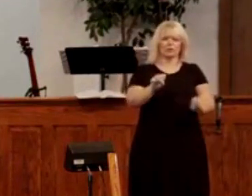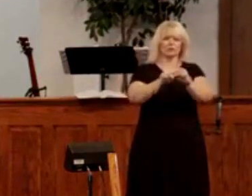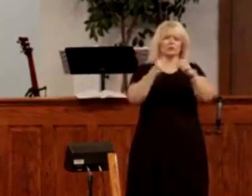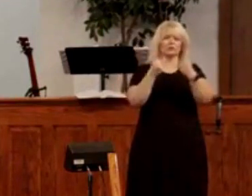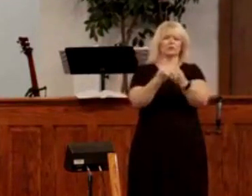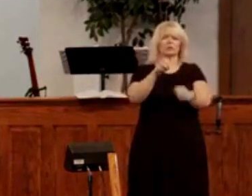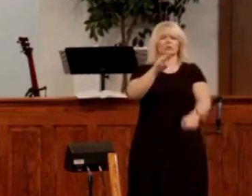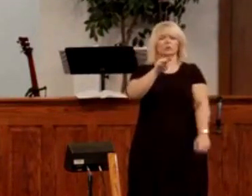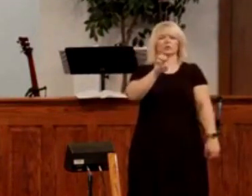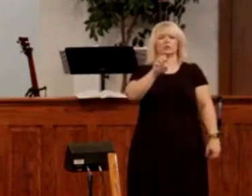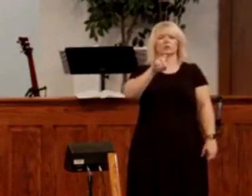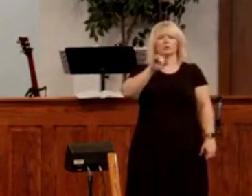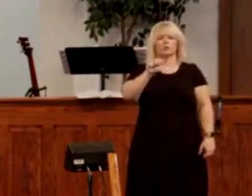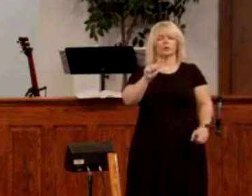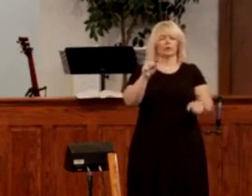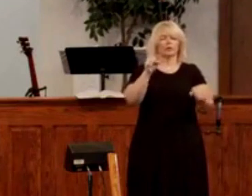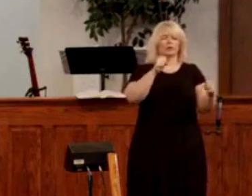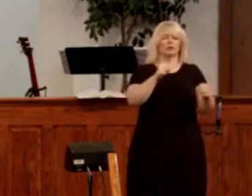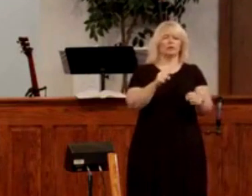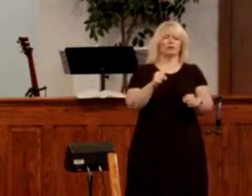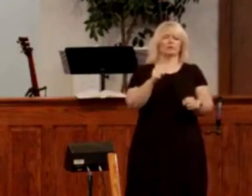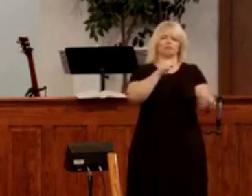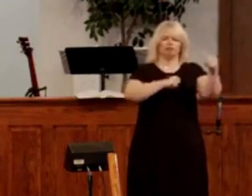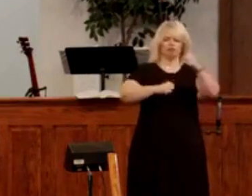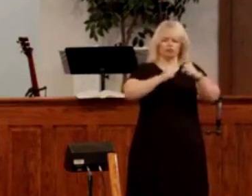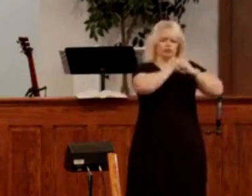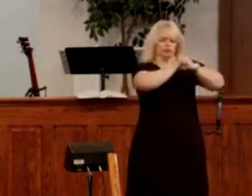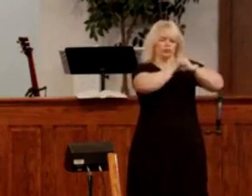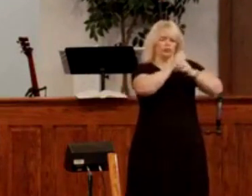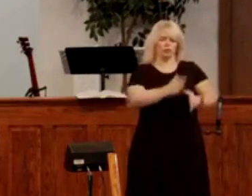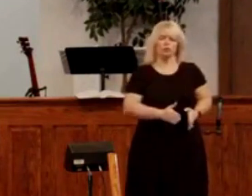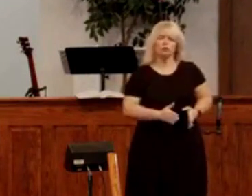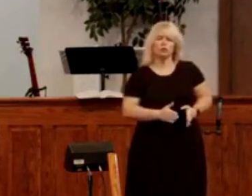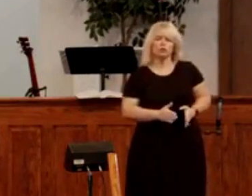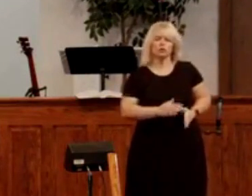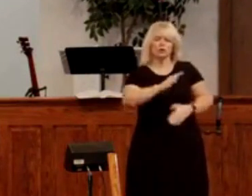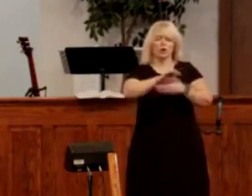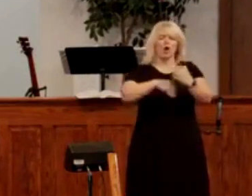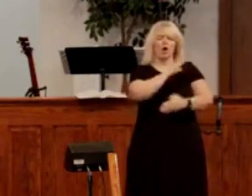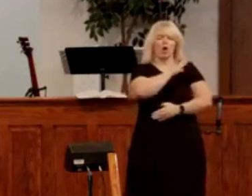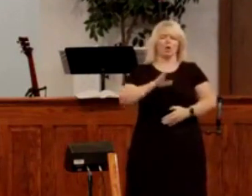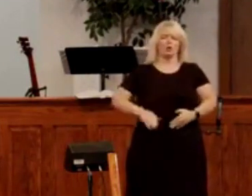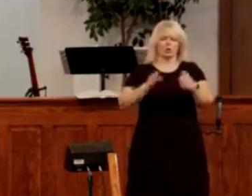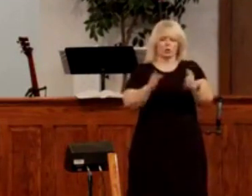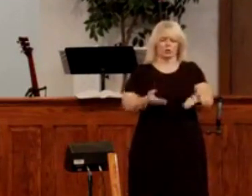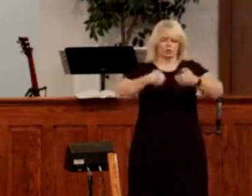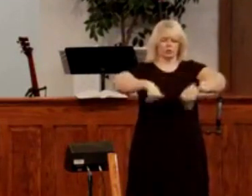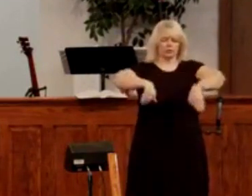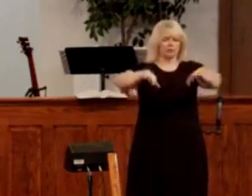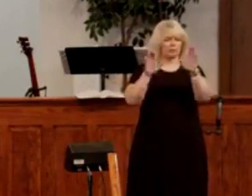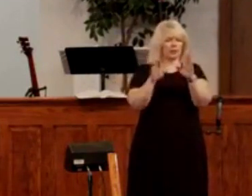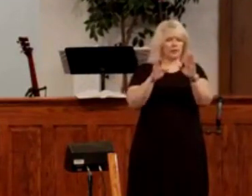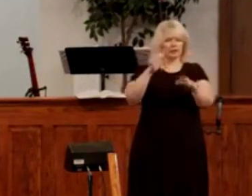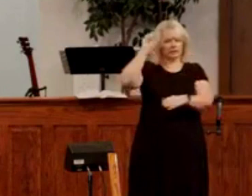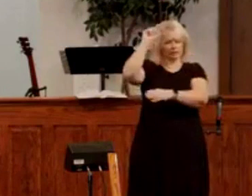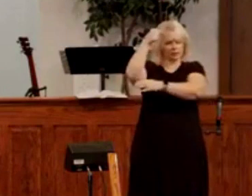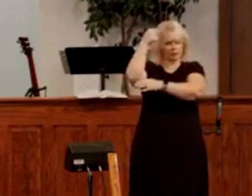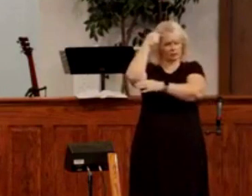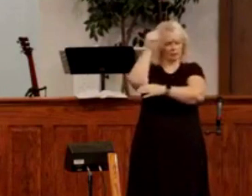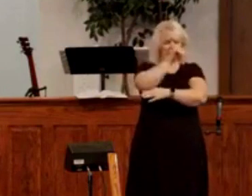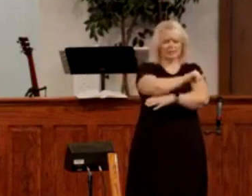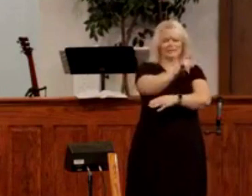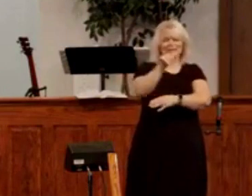warriors. All believers, Christians, are to submit to government authorities as if we're submitting to the